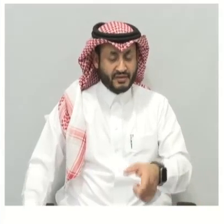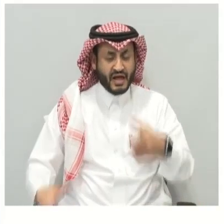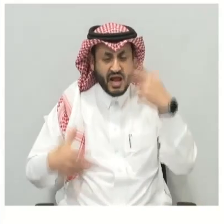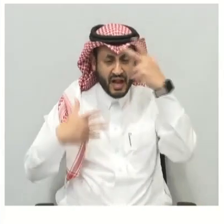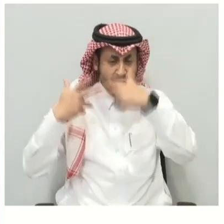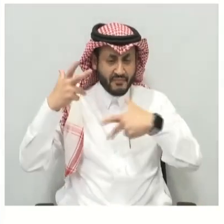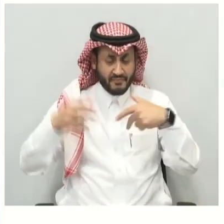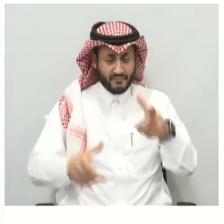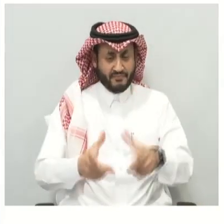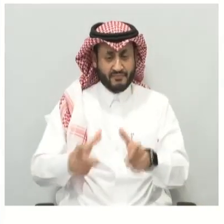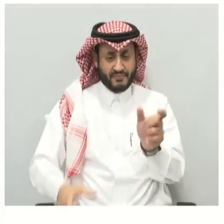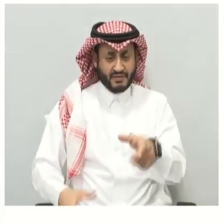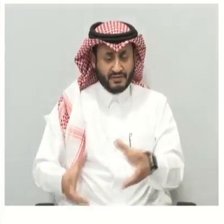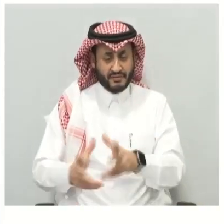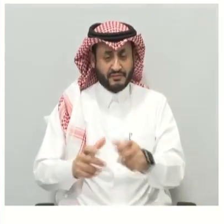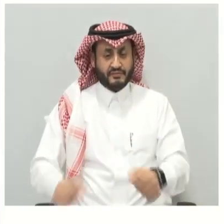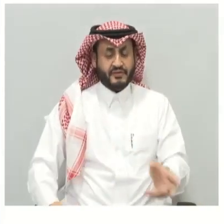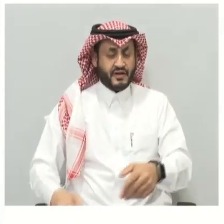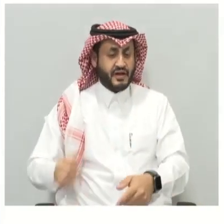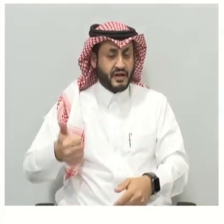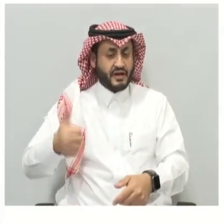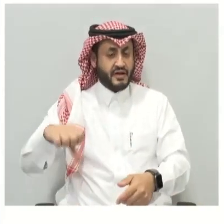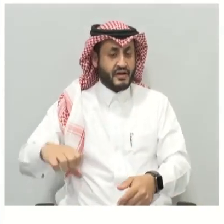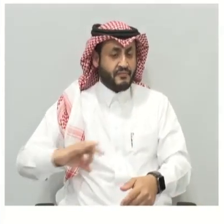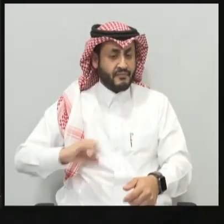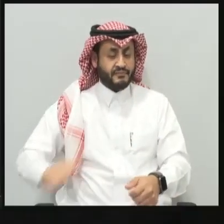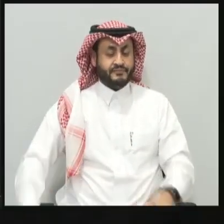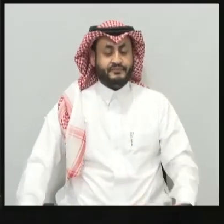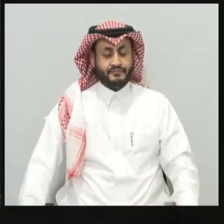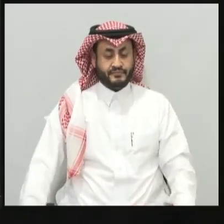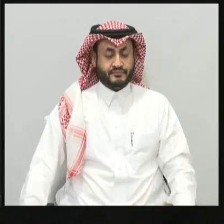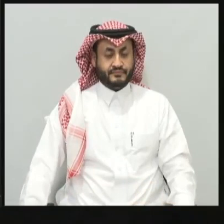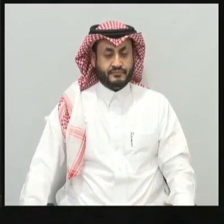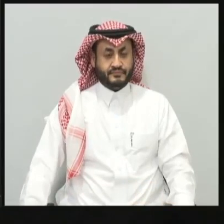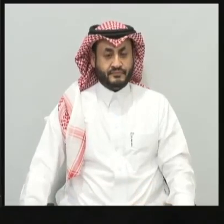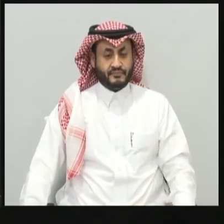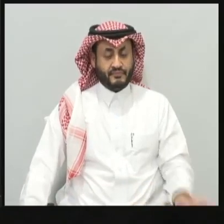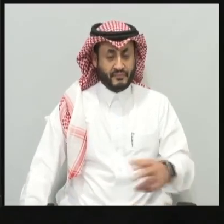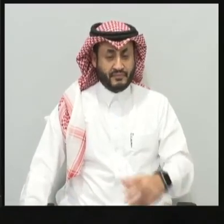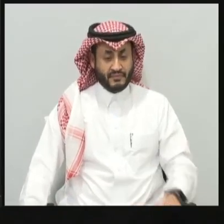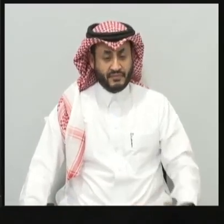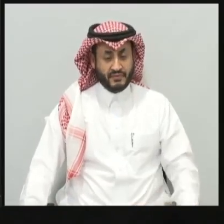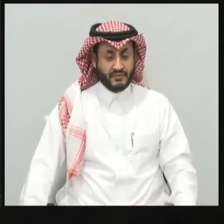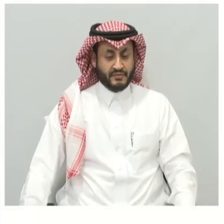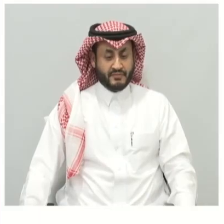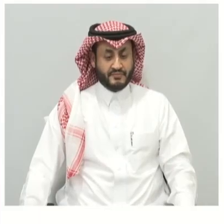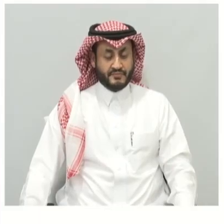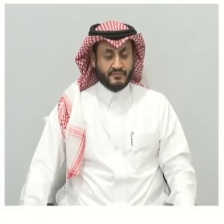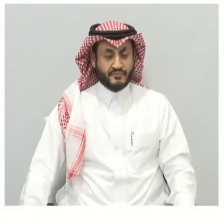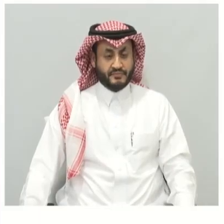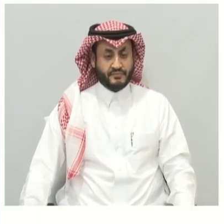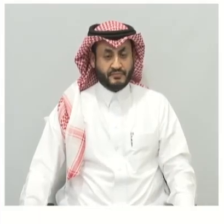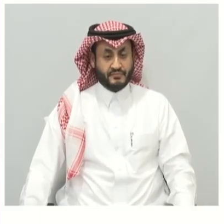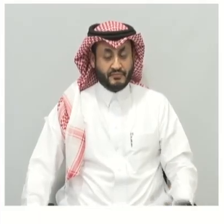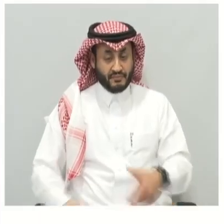personality and likes and dislikes. This is what we'll be discussing in Unit 2. And also, we're going to talk